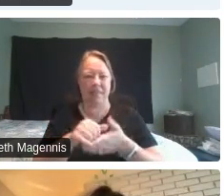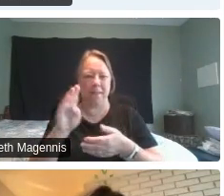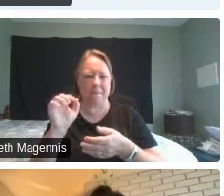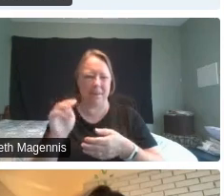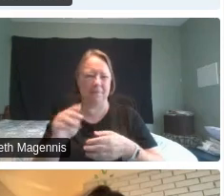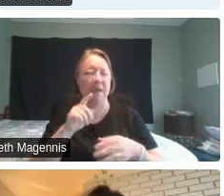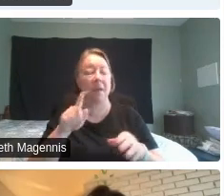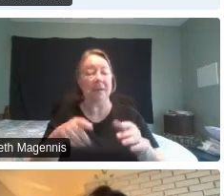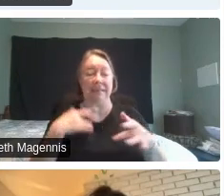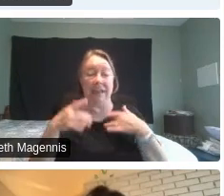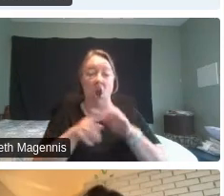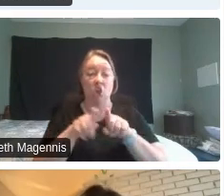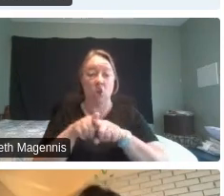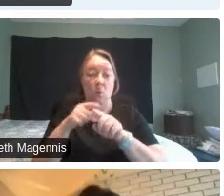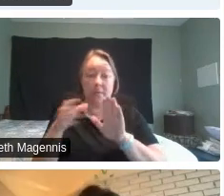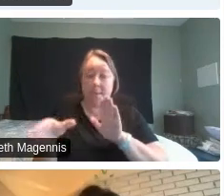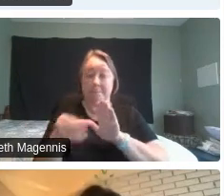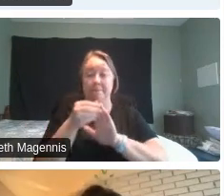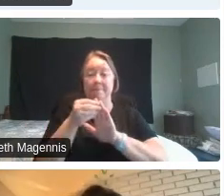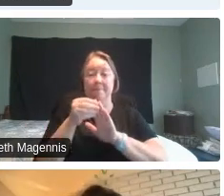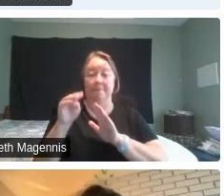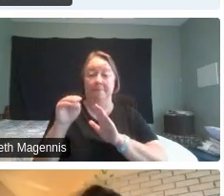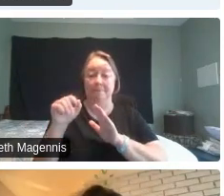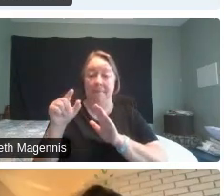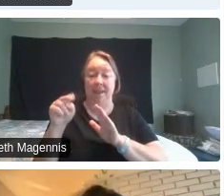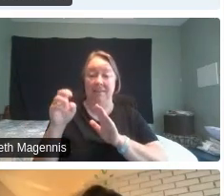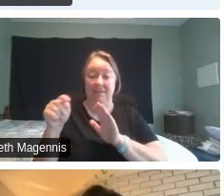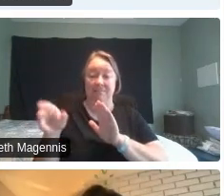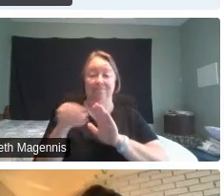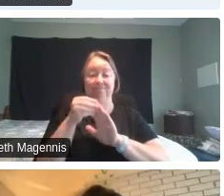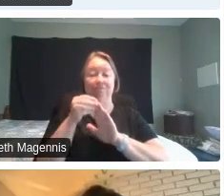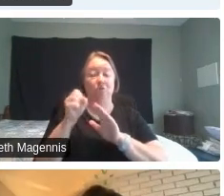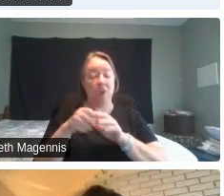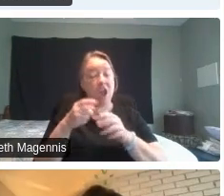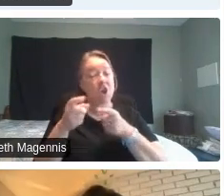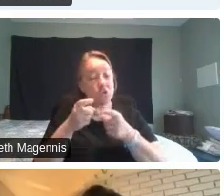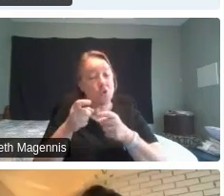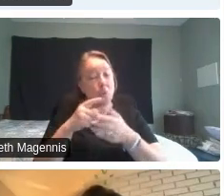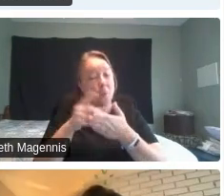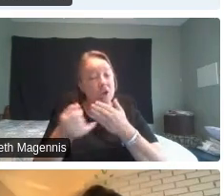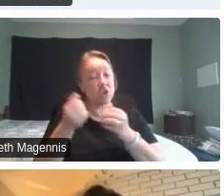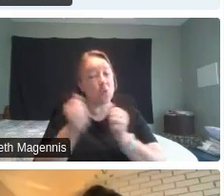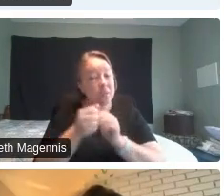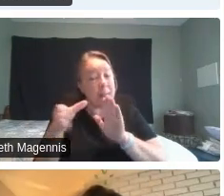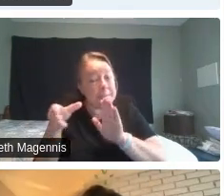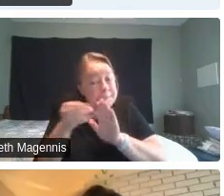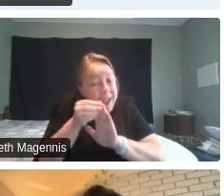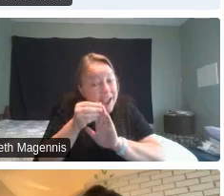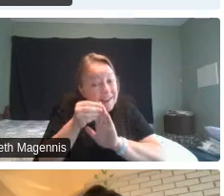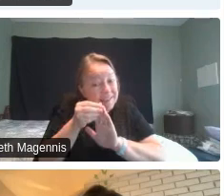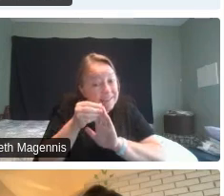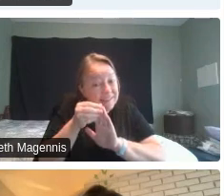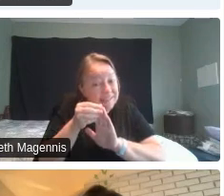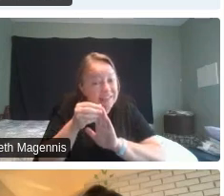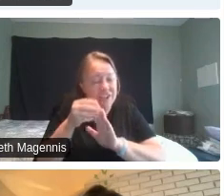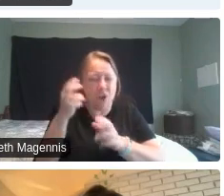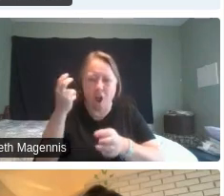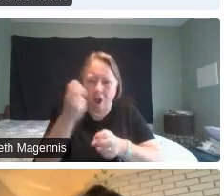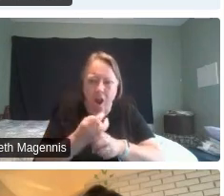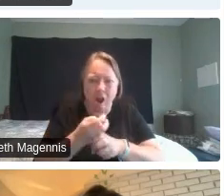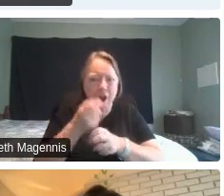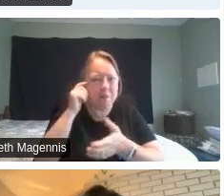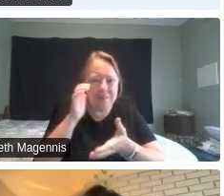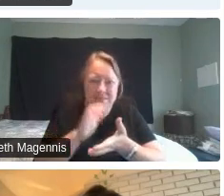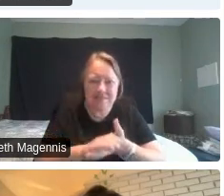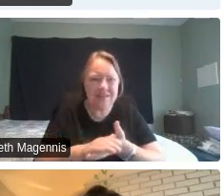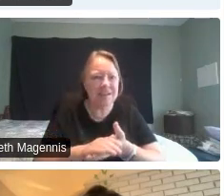about Magnet. So yes, you can control your project with a magnet, which is kind of hard to believe, but you're used